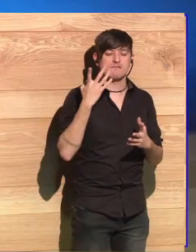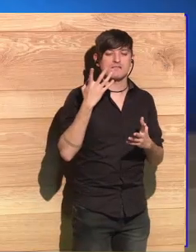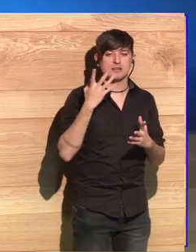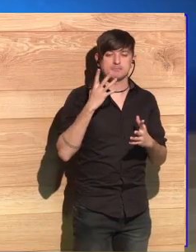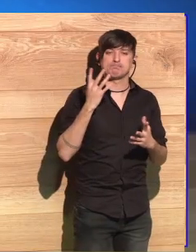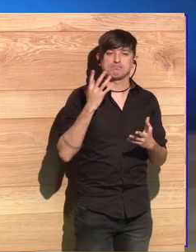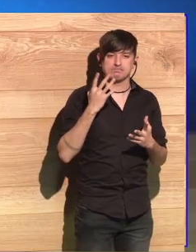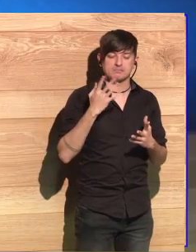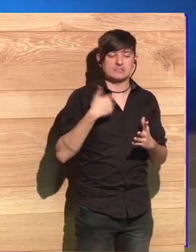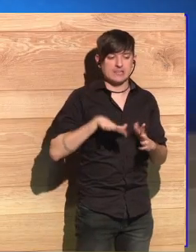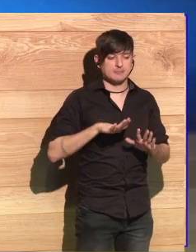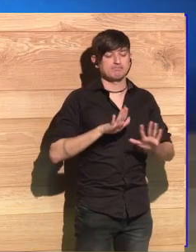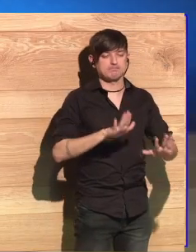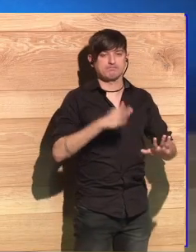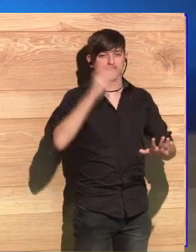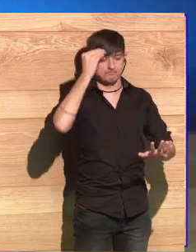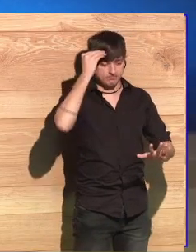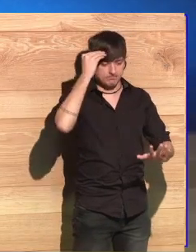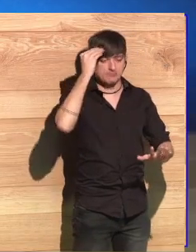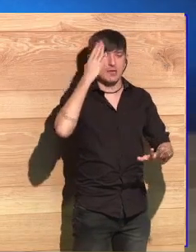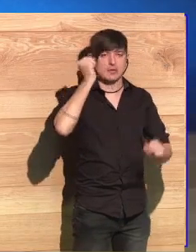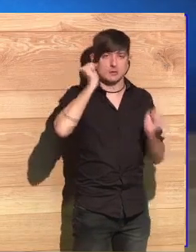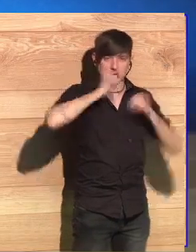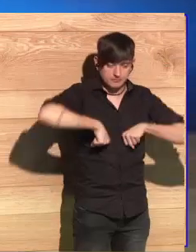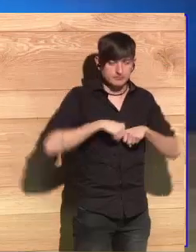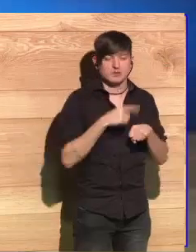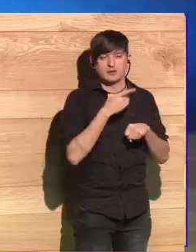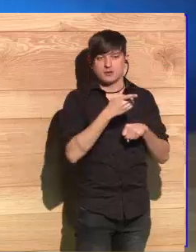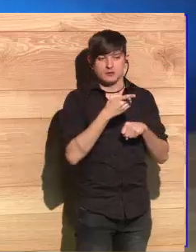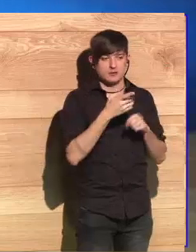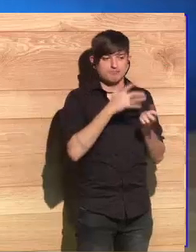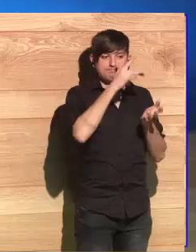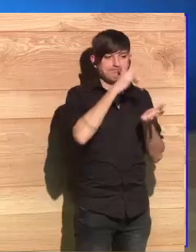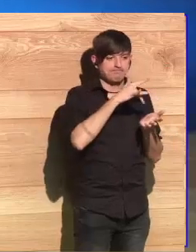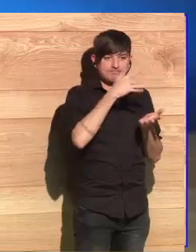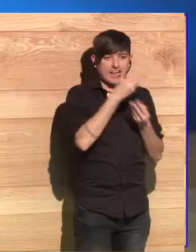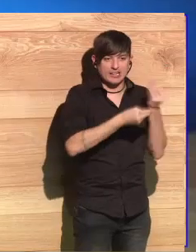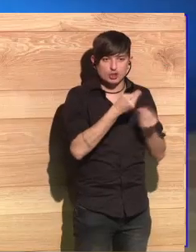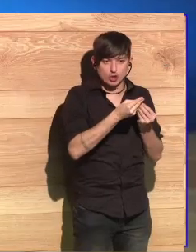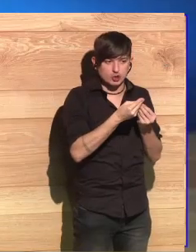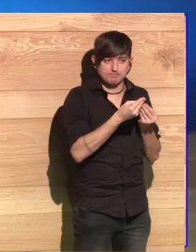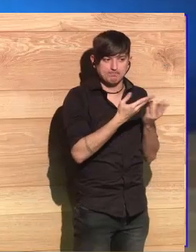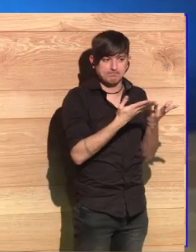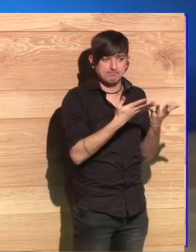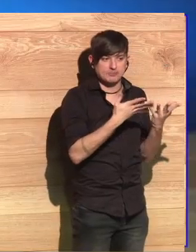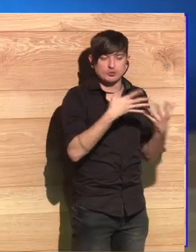did this, and I hurt some people that were close to me.